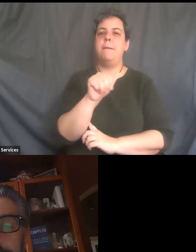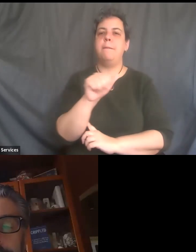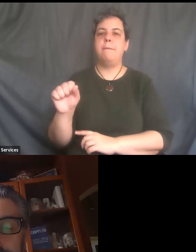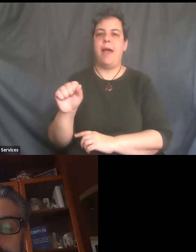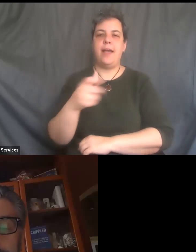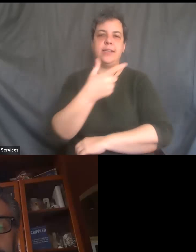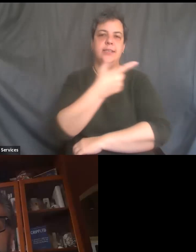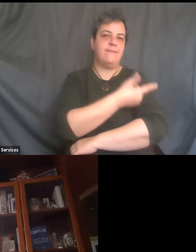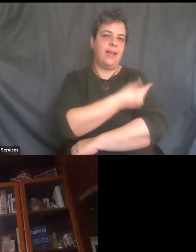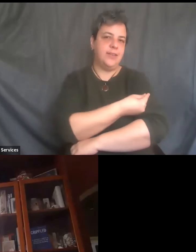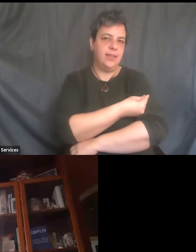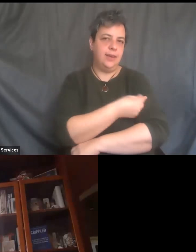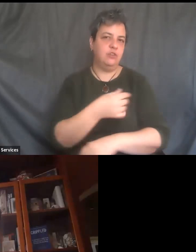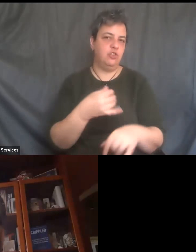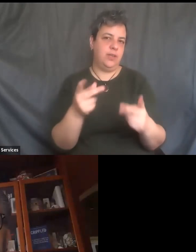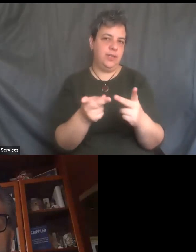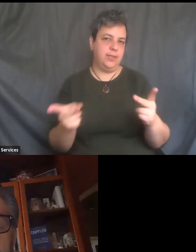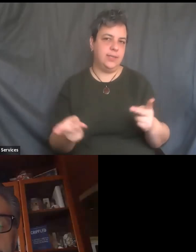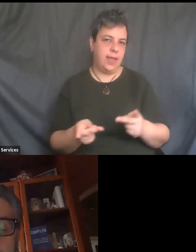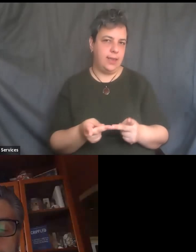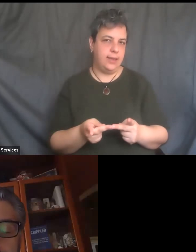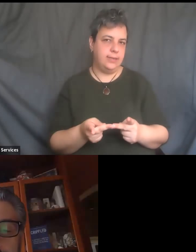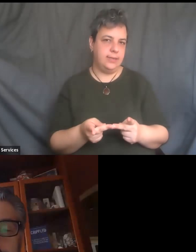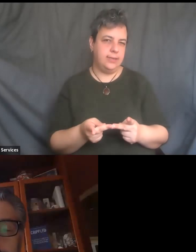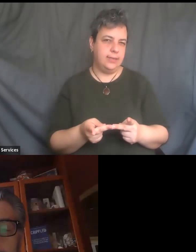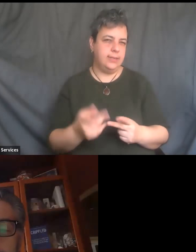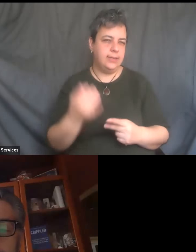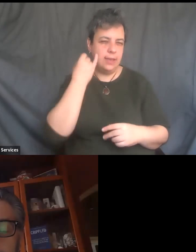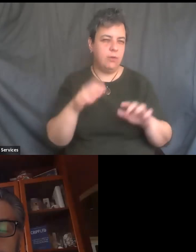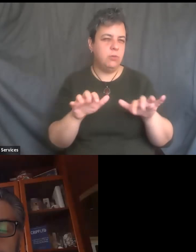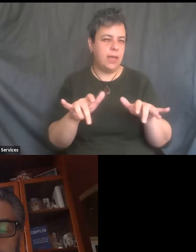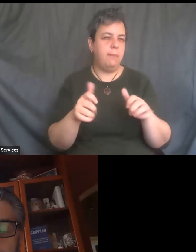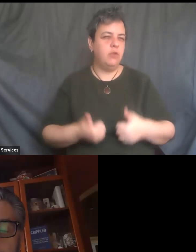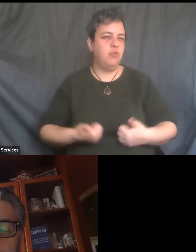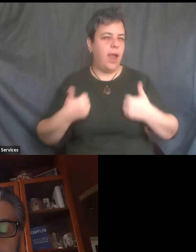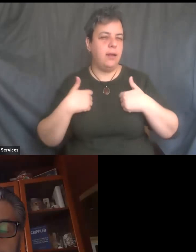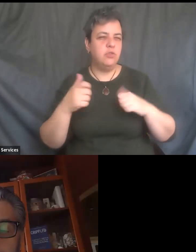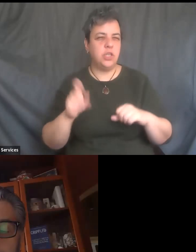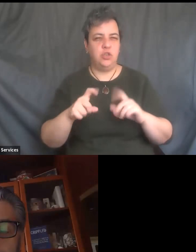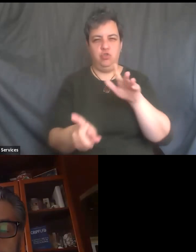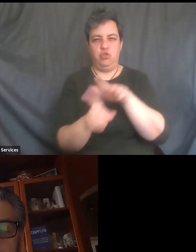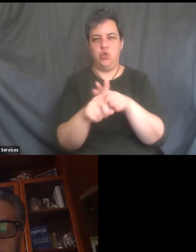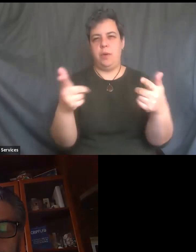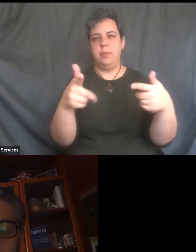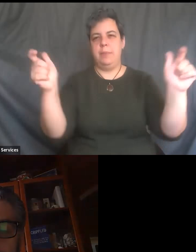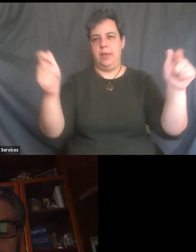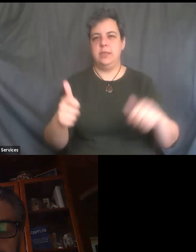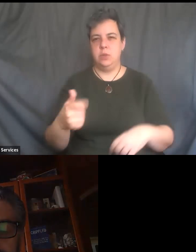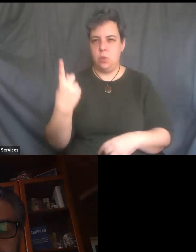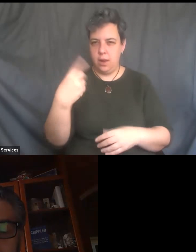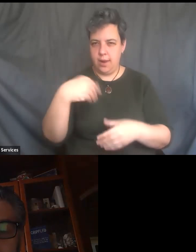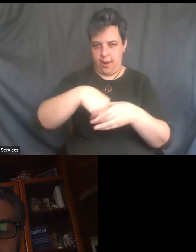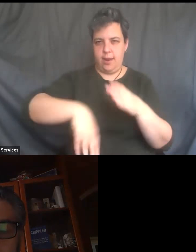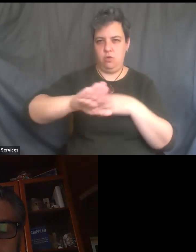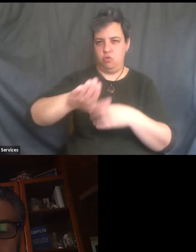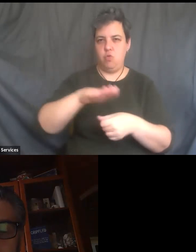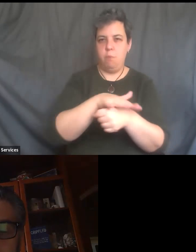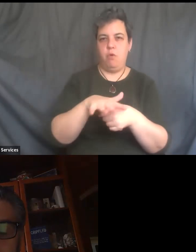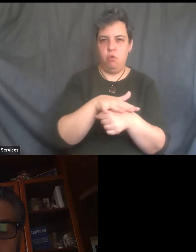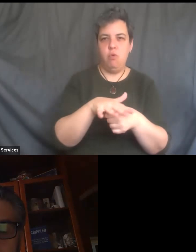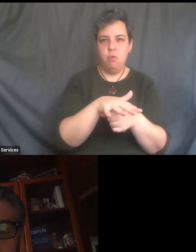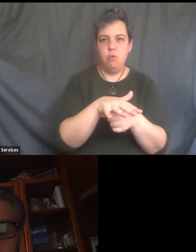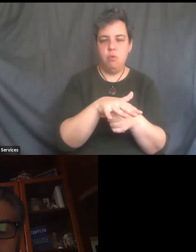address, I will have to look into that and see what is going on. I know that the biggest challenge we have right now is just